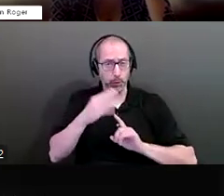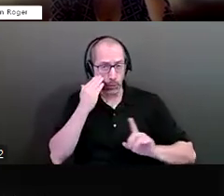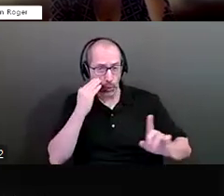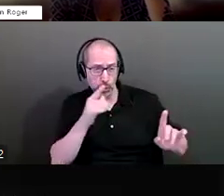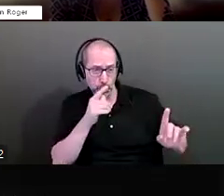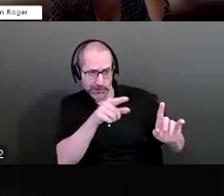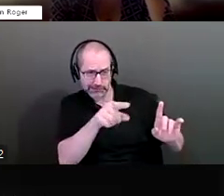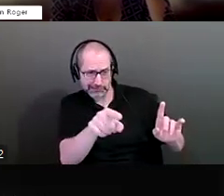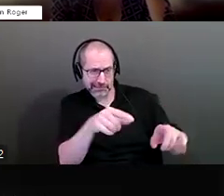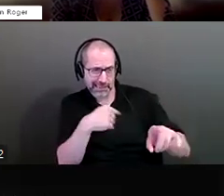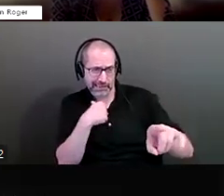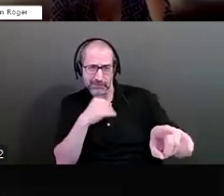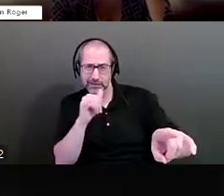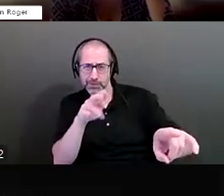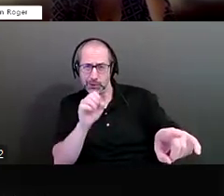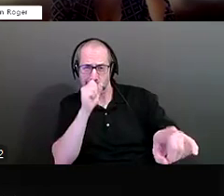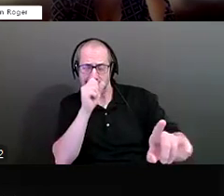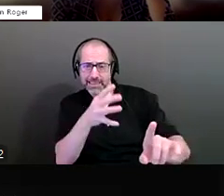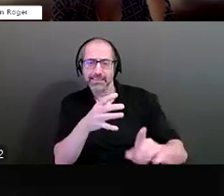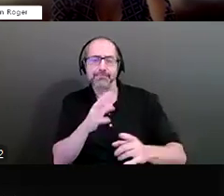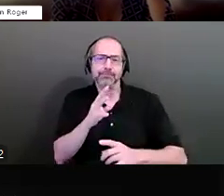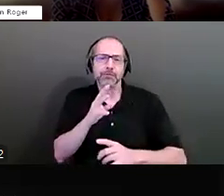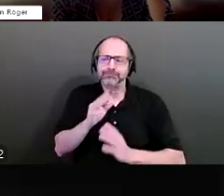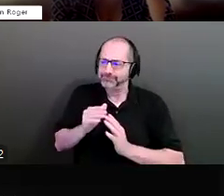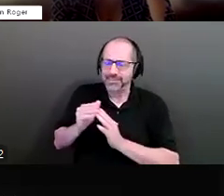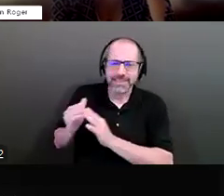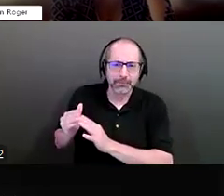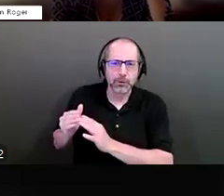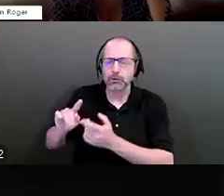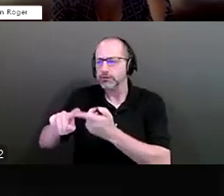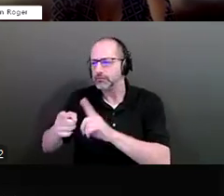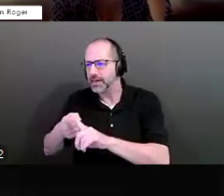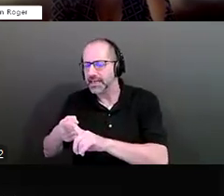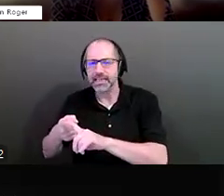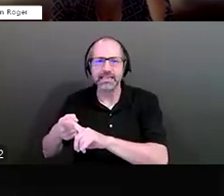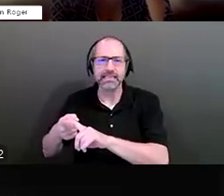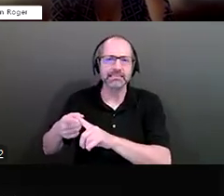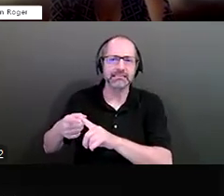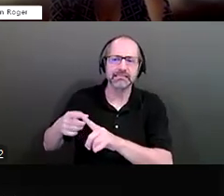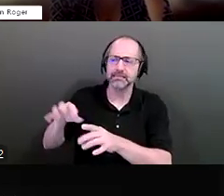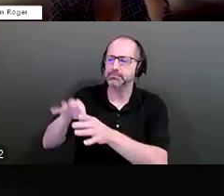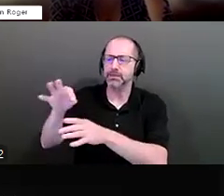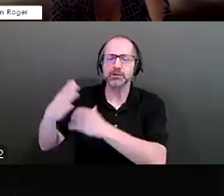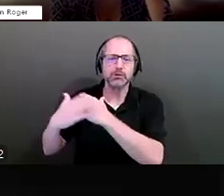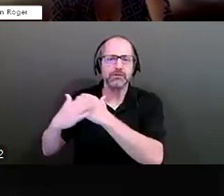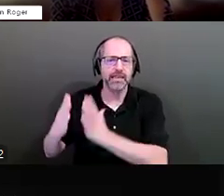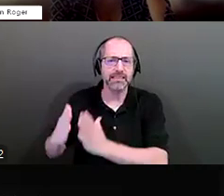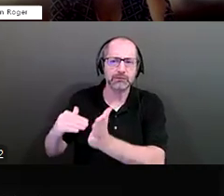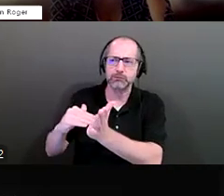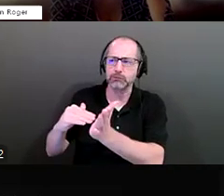neighbor, friend, spiritual advisor, family member, doctor, nurse,